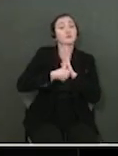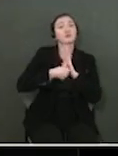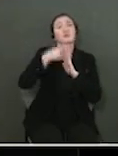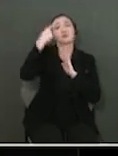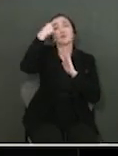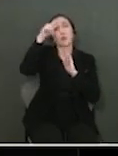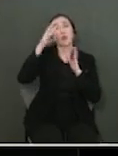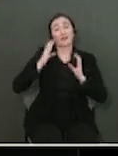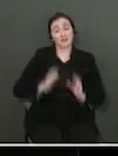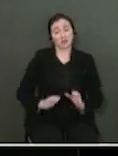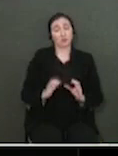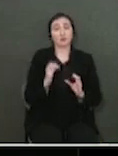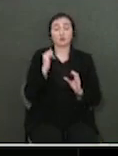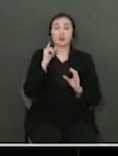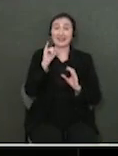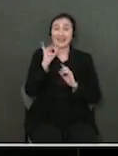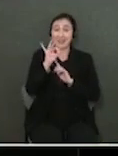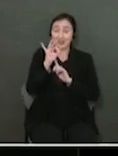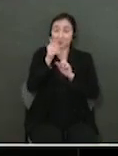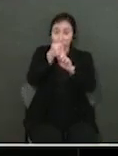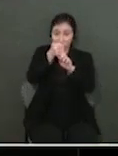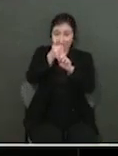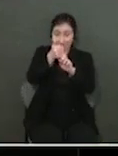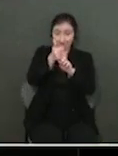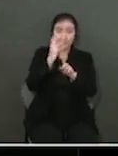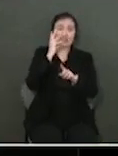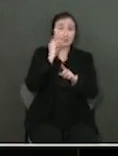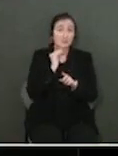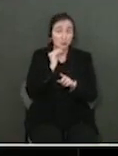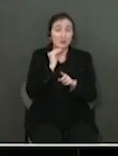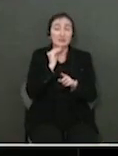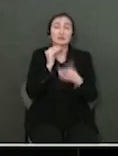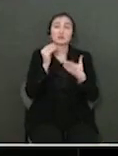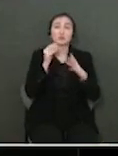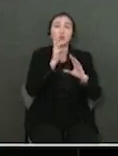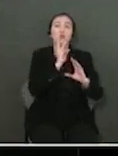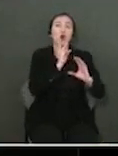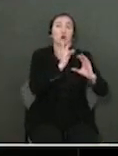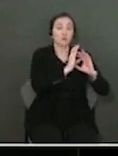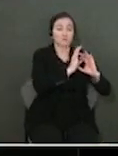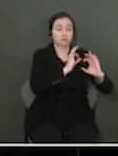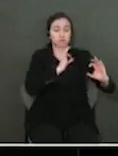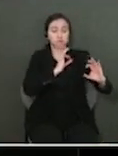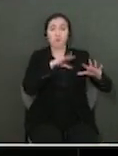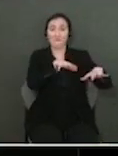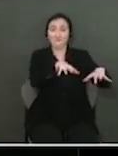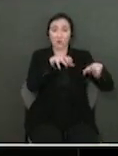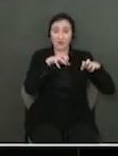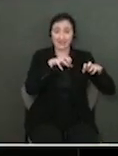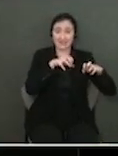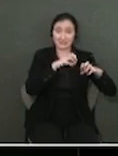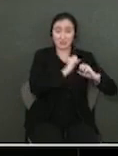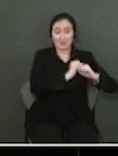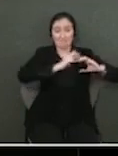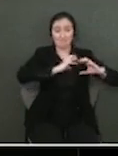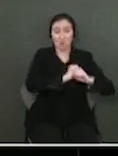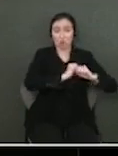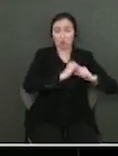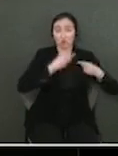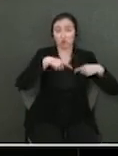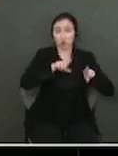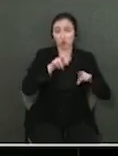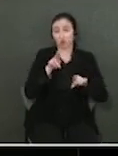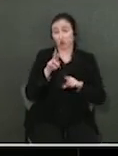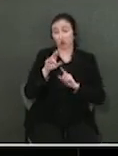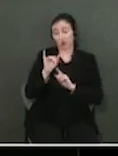customers. If you experienced frozen pipes and therefore burst pipes during Winter Storm Uri, you're probably going to